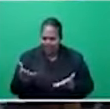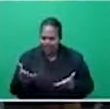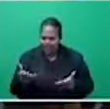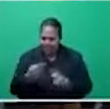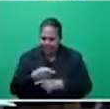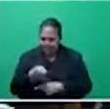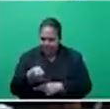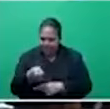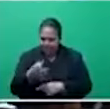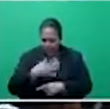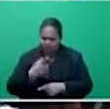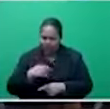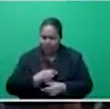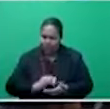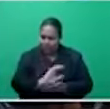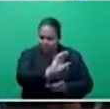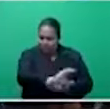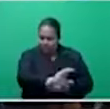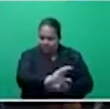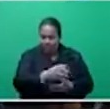wants us to give the grant.